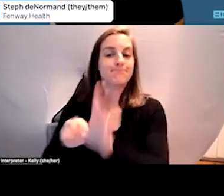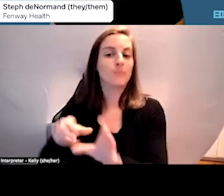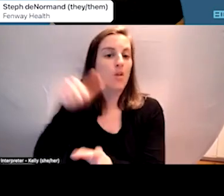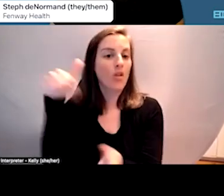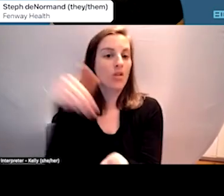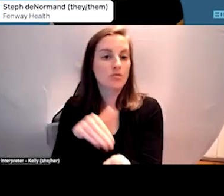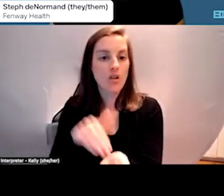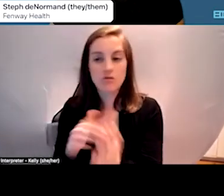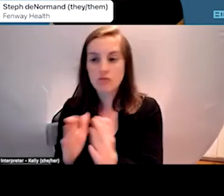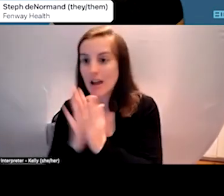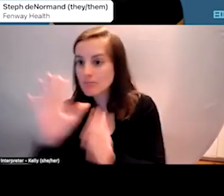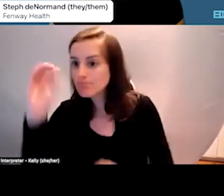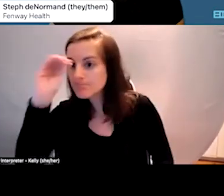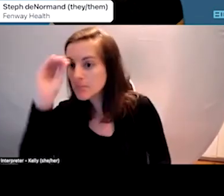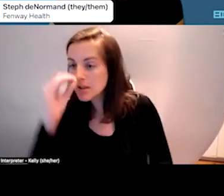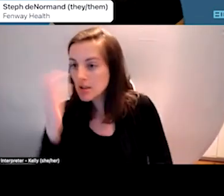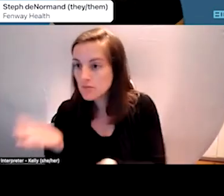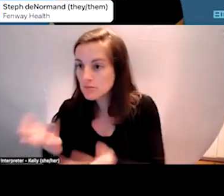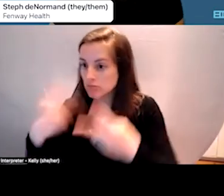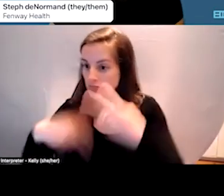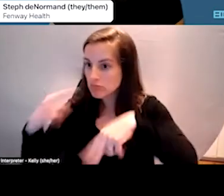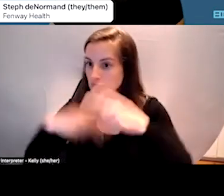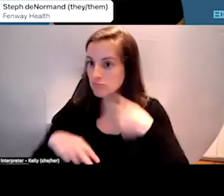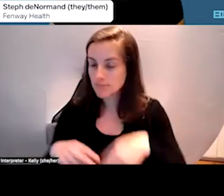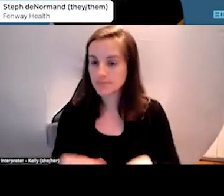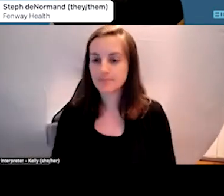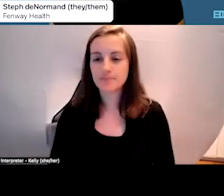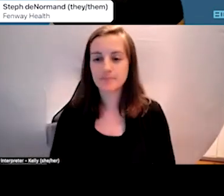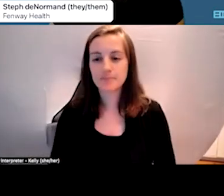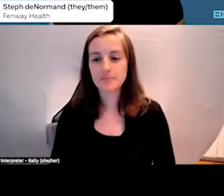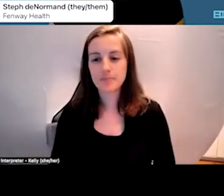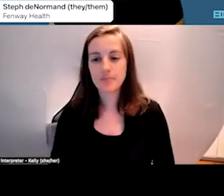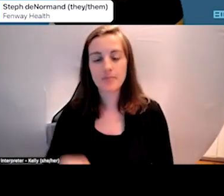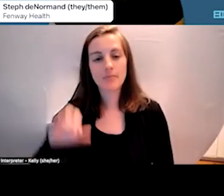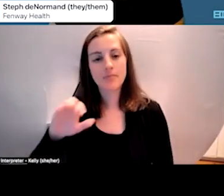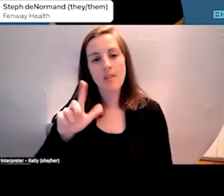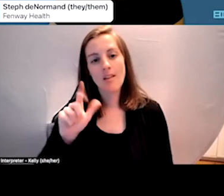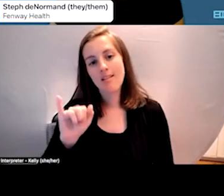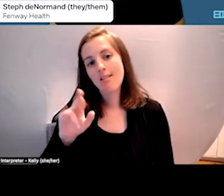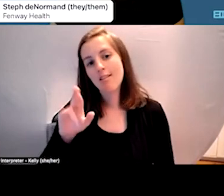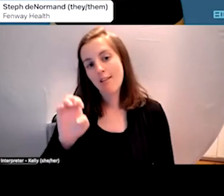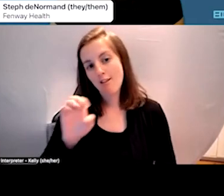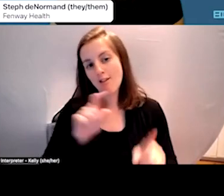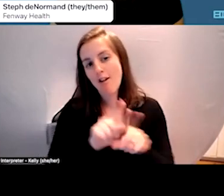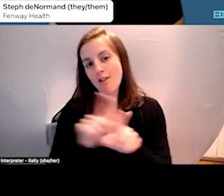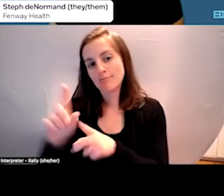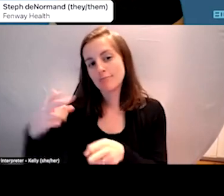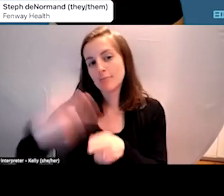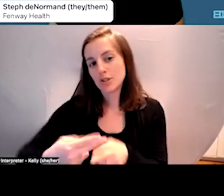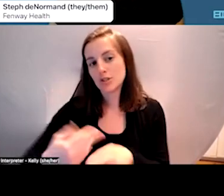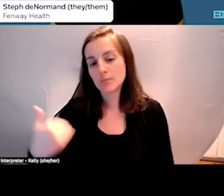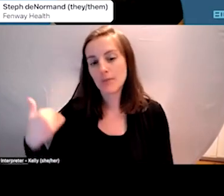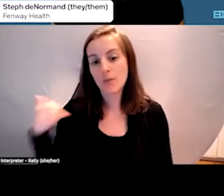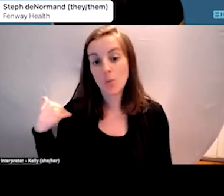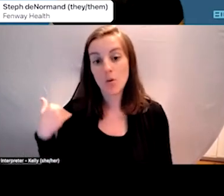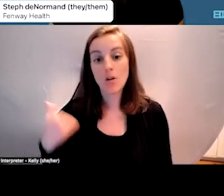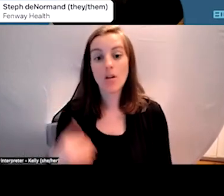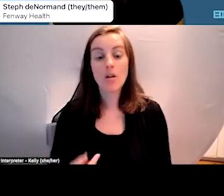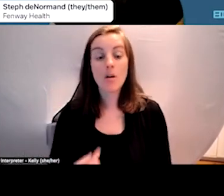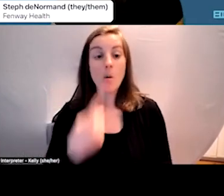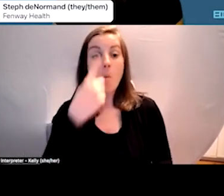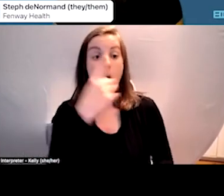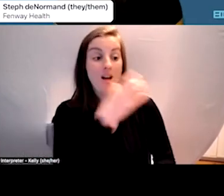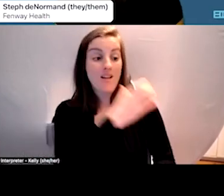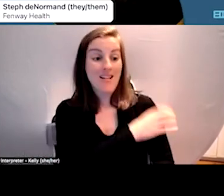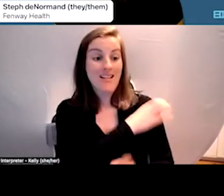think. And I think it was Claire also who was speaking earlier about when you get one clinician or